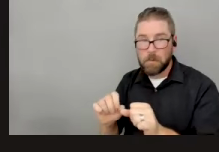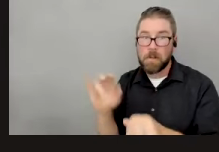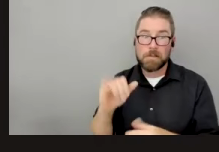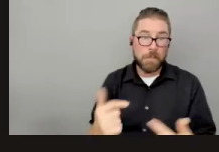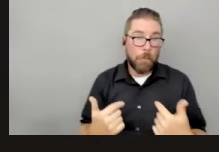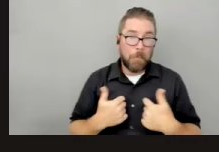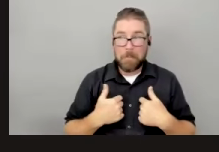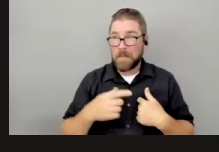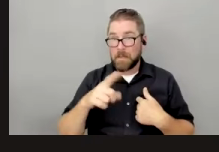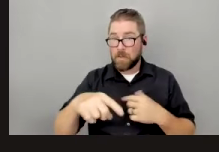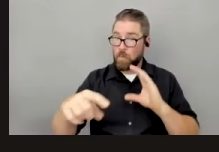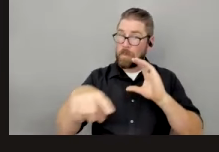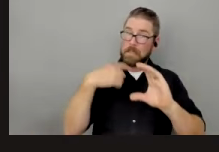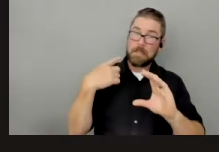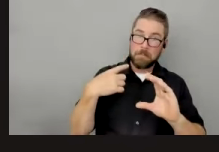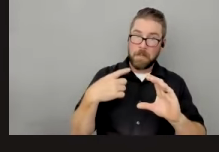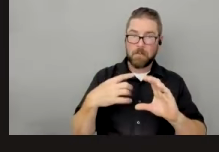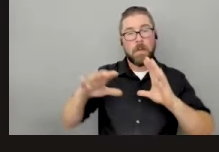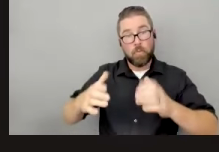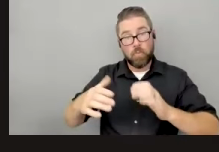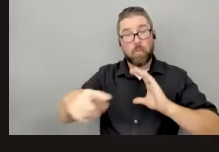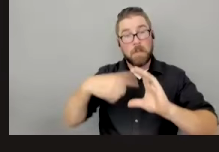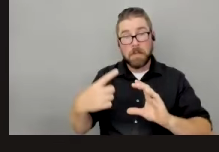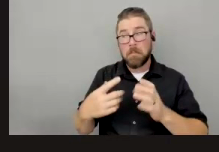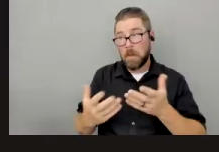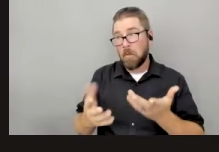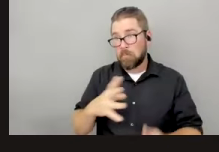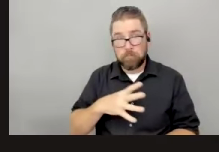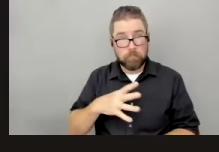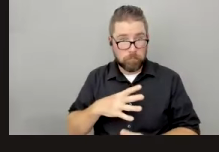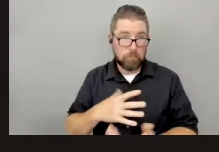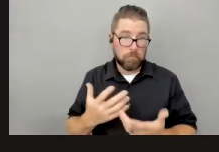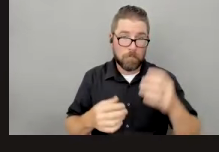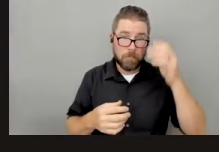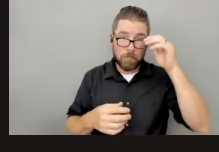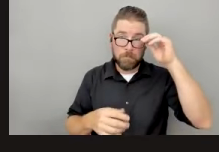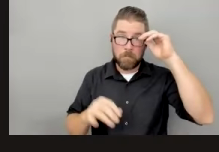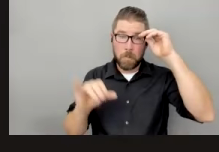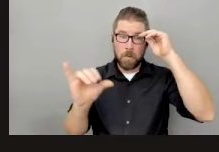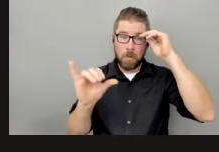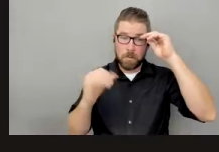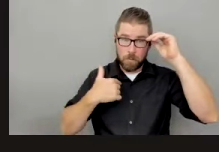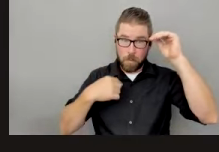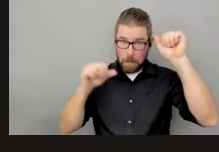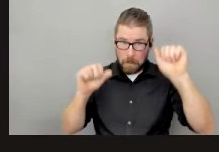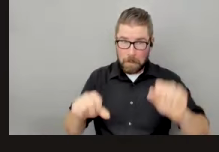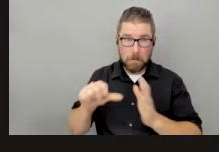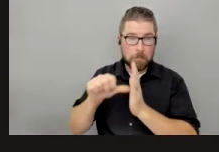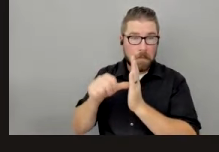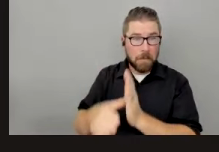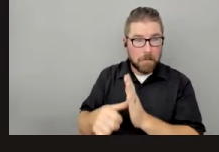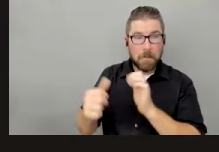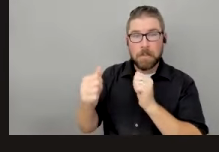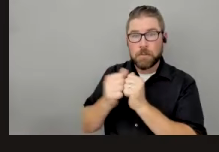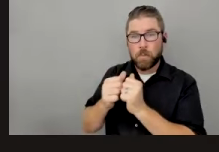can all be on this email to make sure that we're all on the same page. I can also reiterate to the student, we sometimes